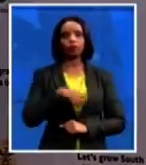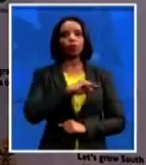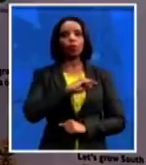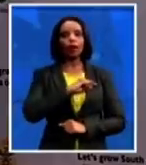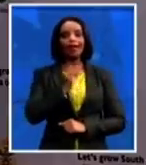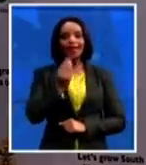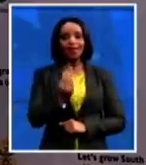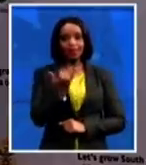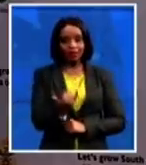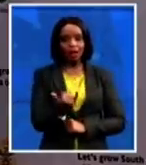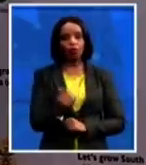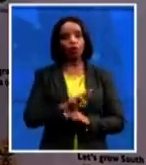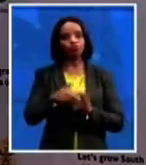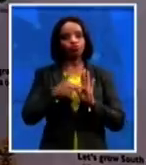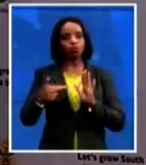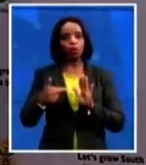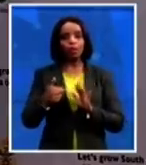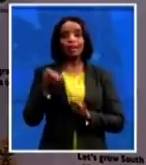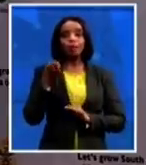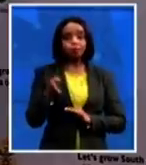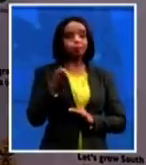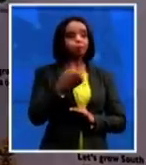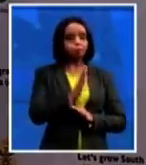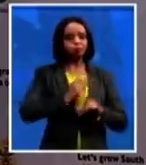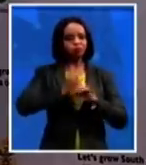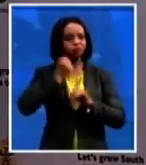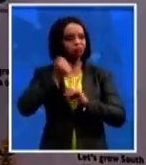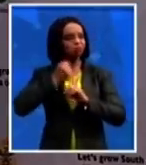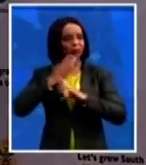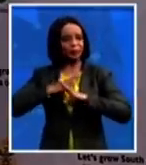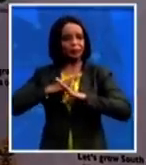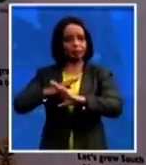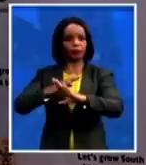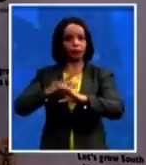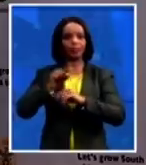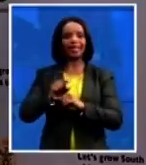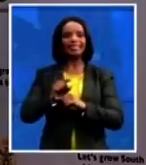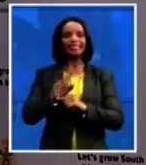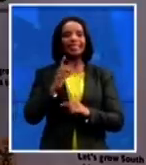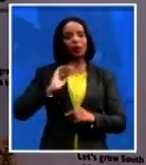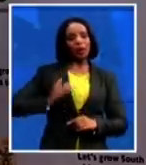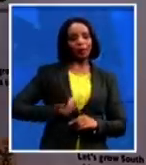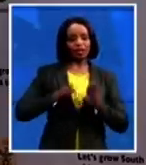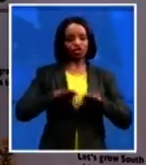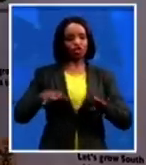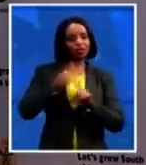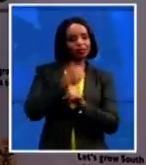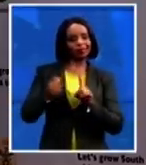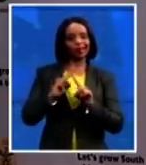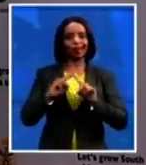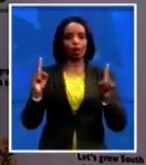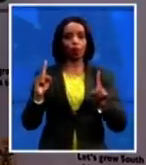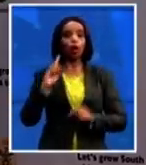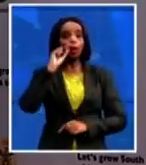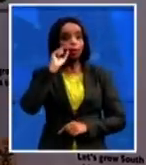violence against women and children. Men must lead by speaking out against GBVF and reporting